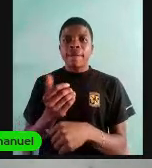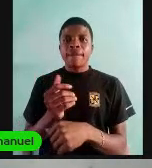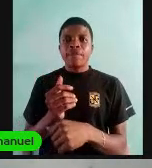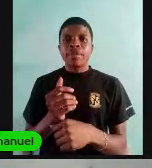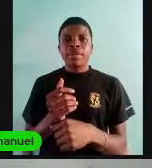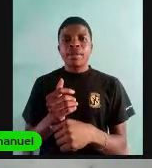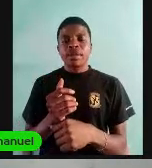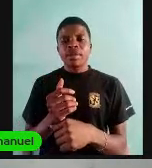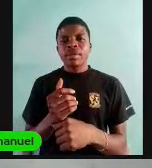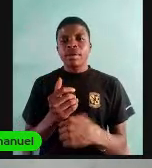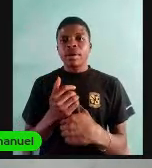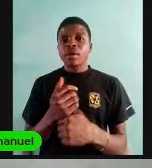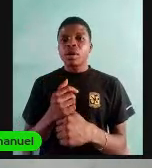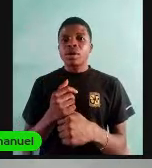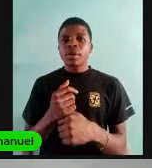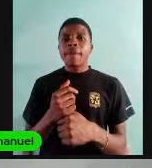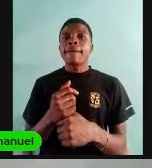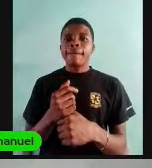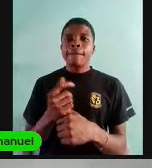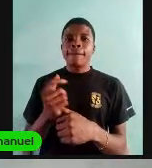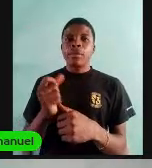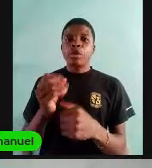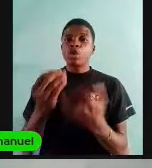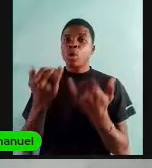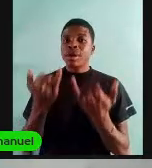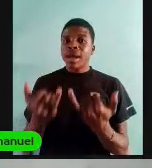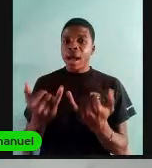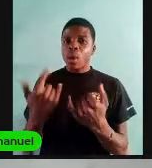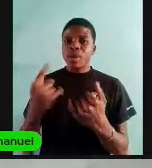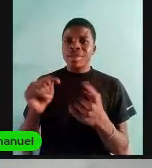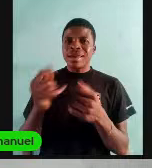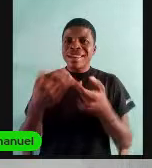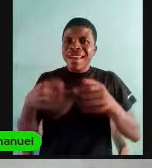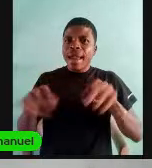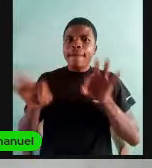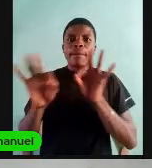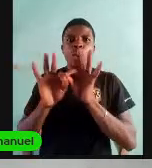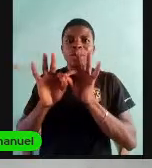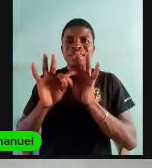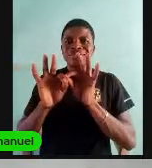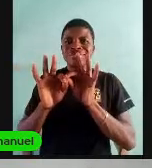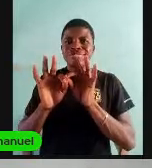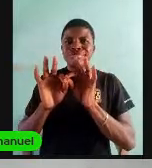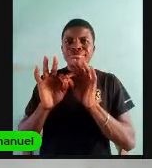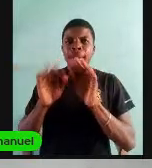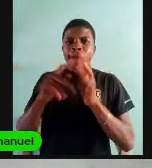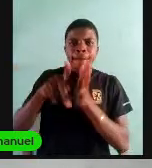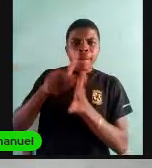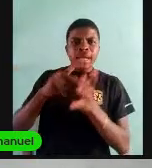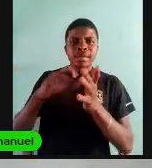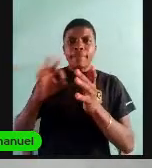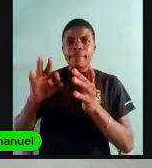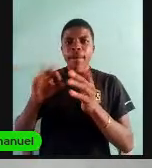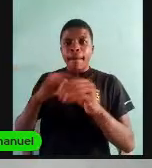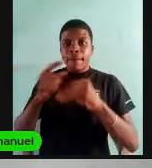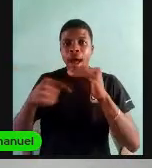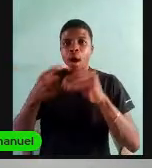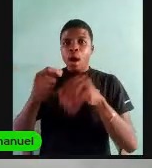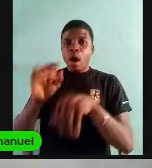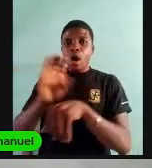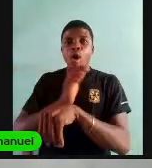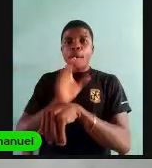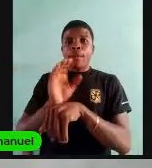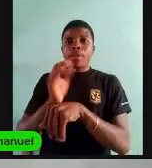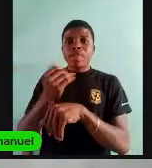Okay, okay. So now the Yeah. key concept right now we're going to talk about, we have the computer science. Computer science involves